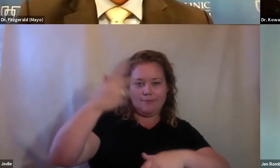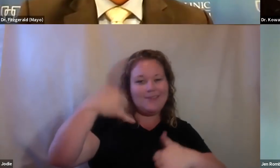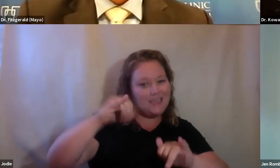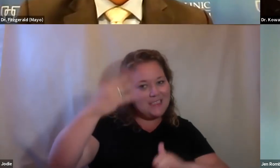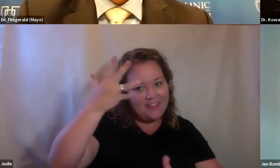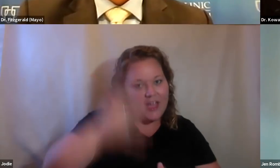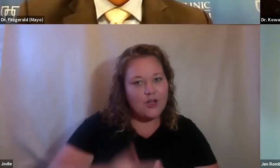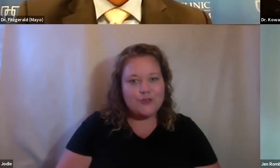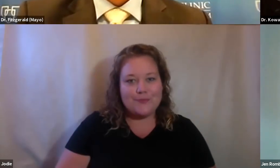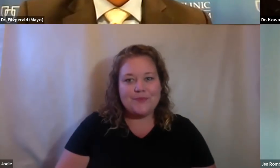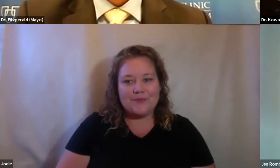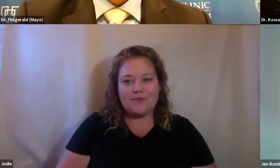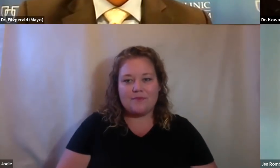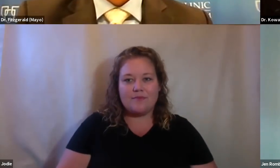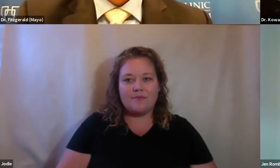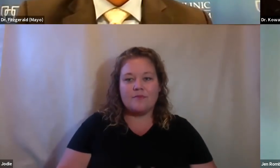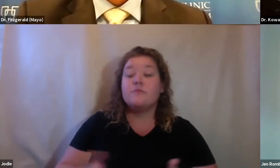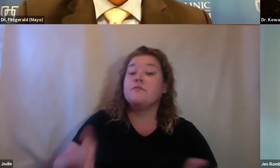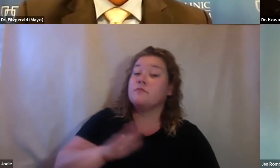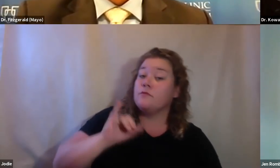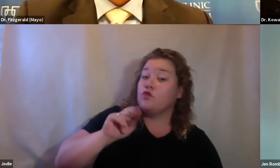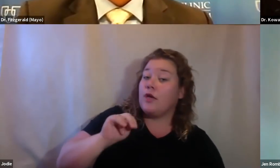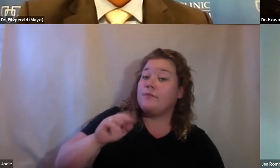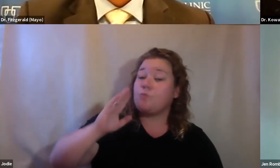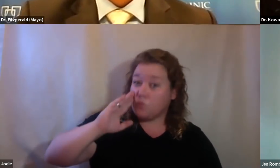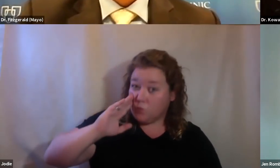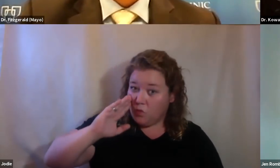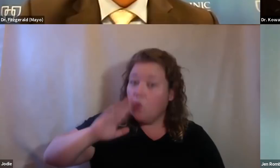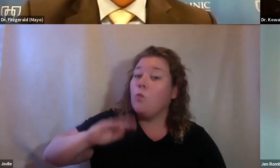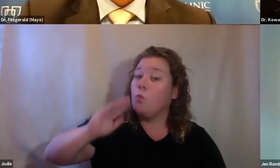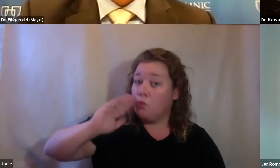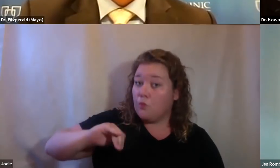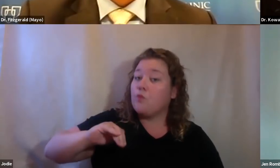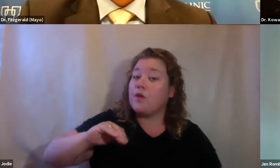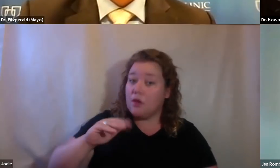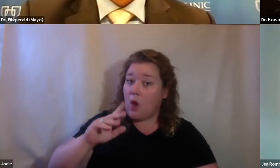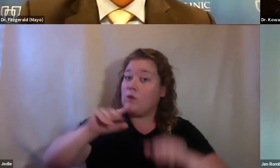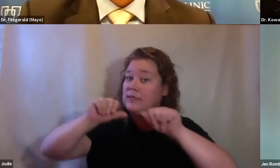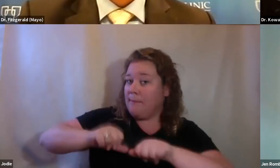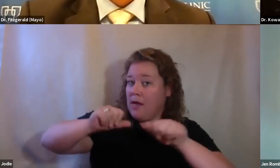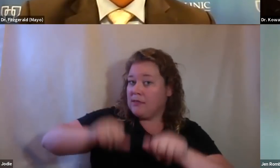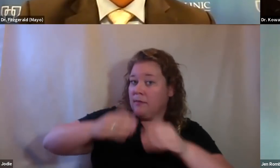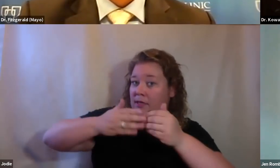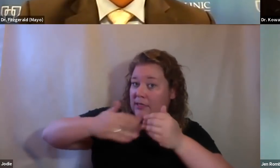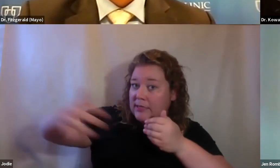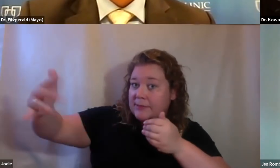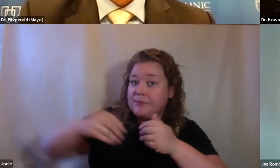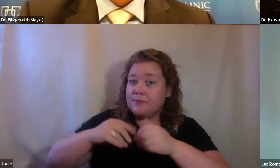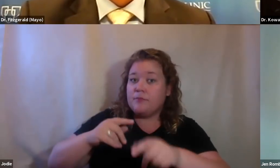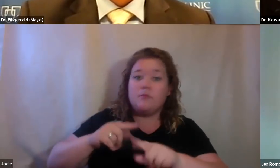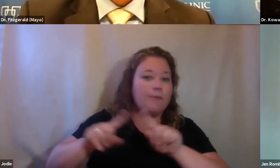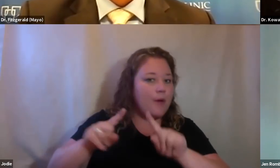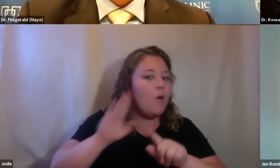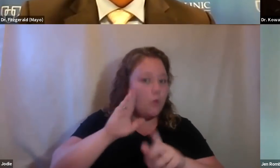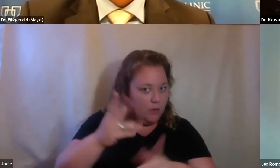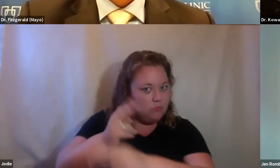a tentative possibility or a definition of such is something that has to be studied and has to